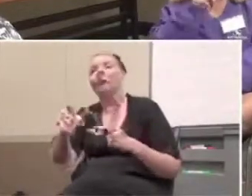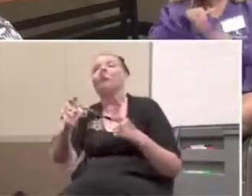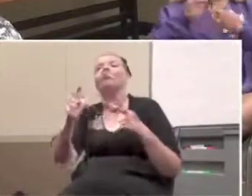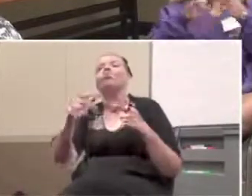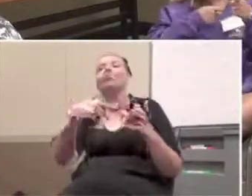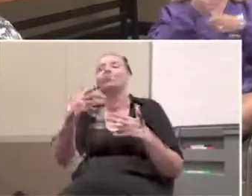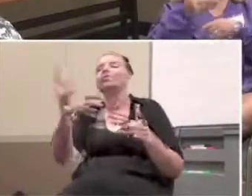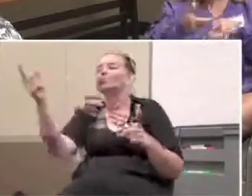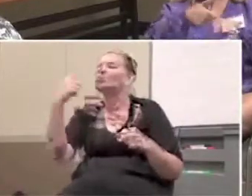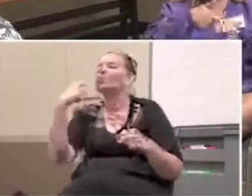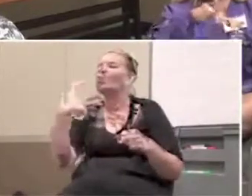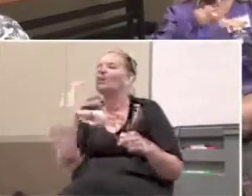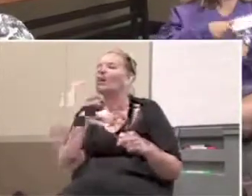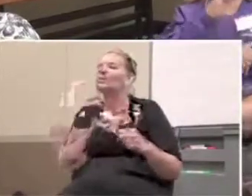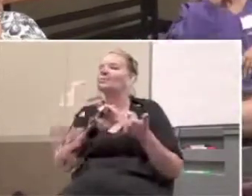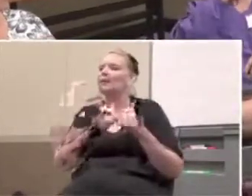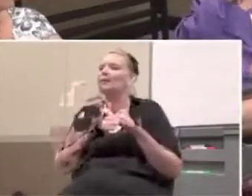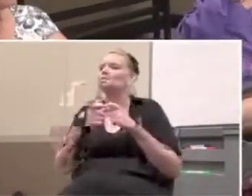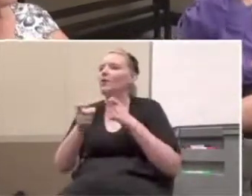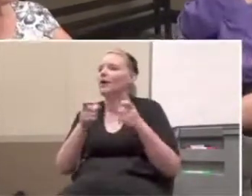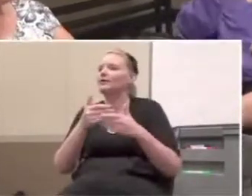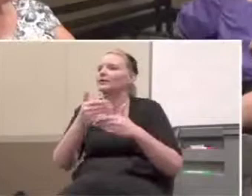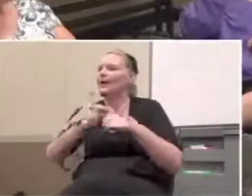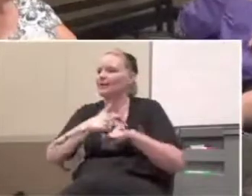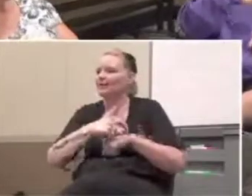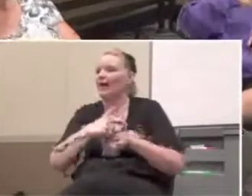told us how to handle it next time, which I think